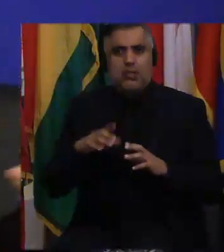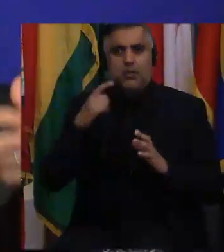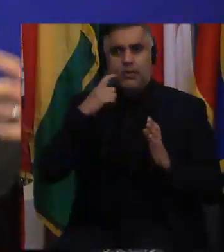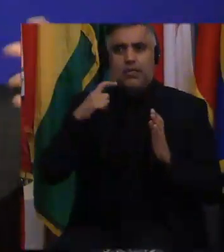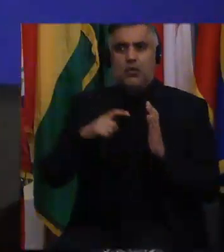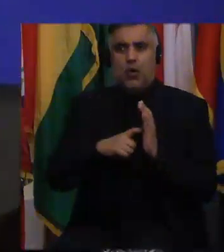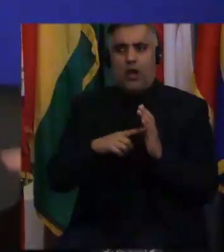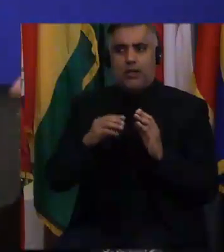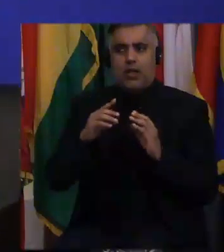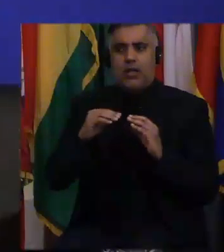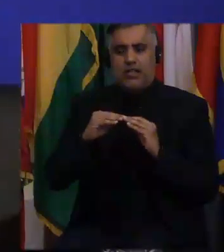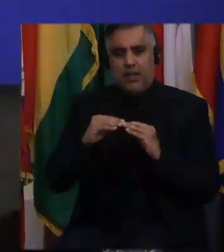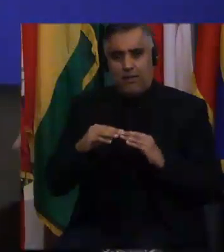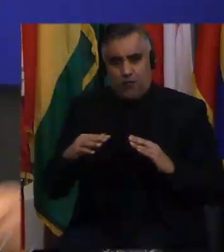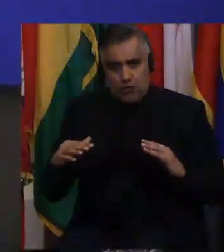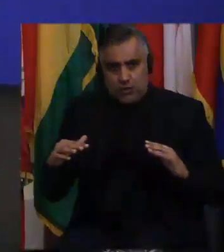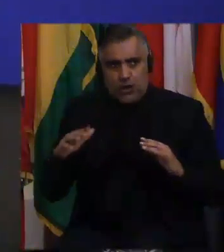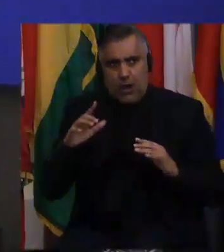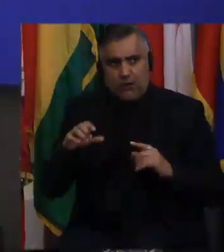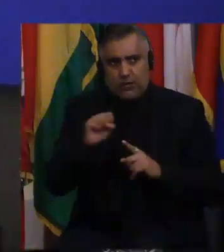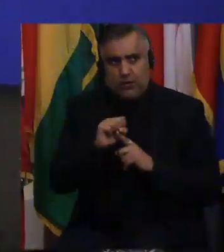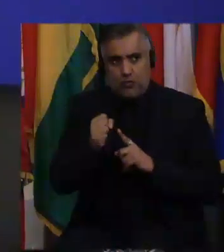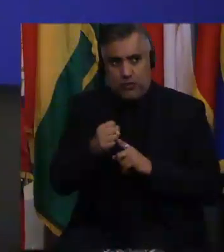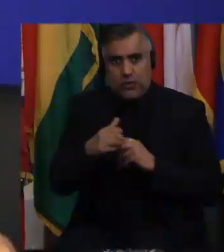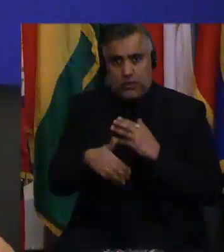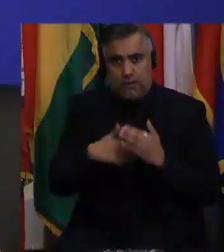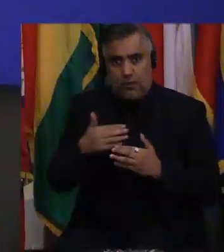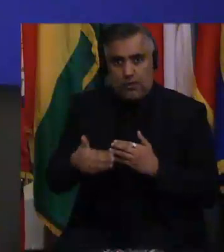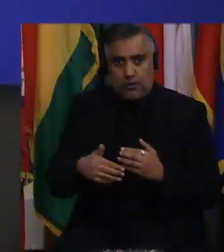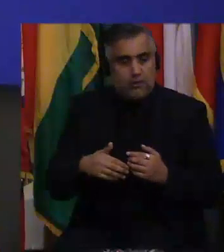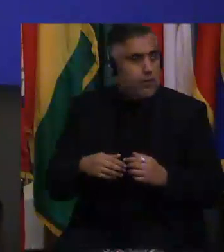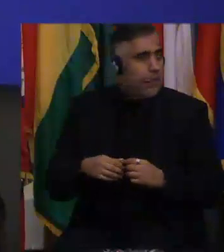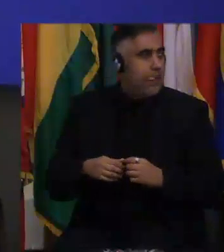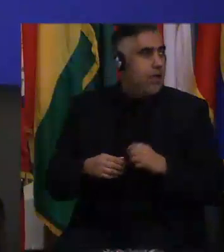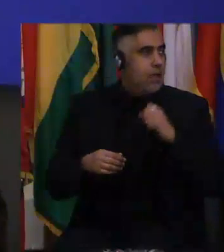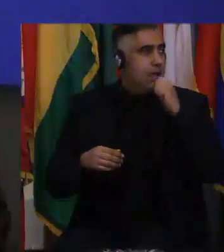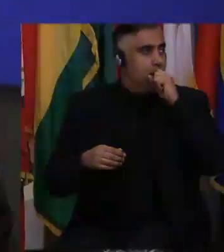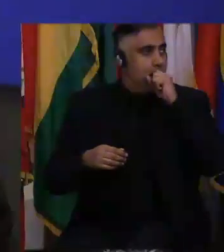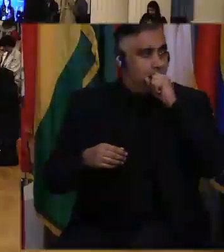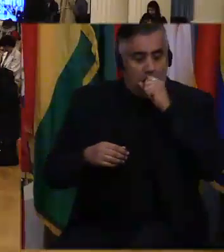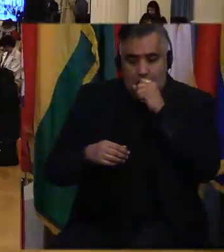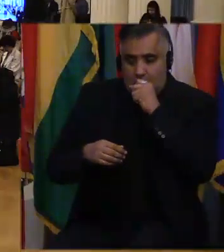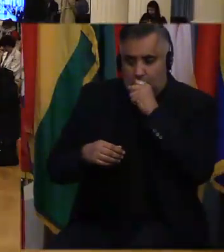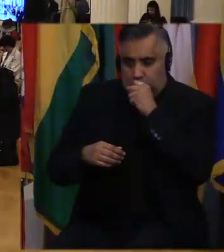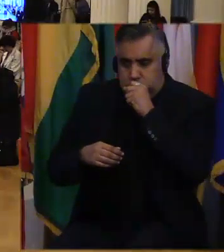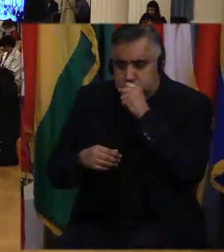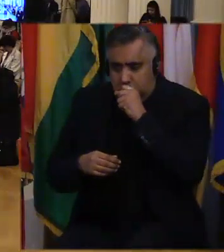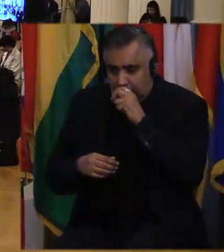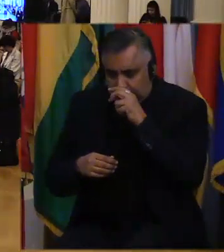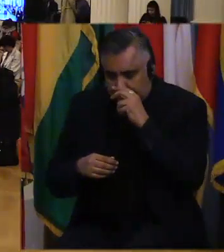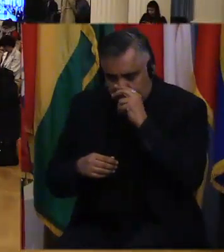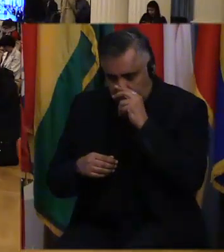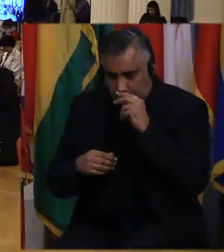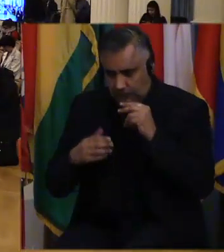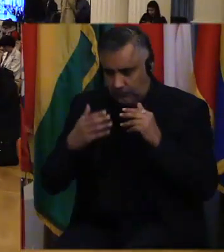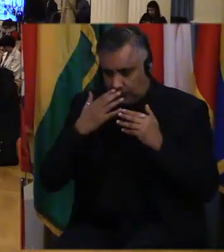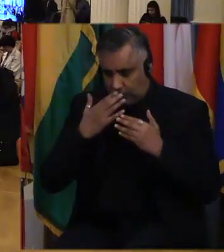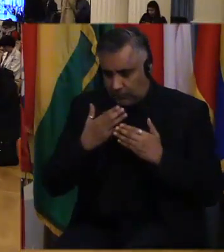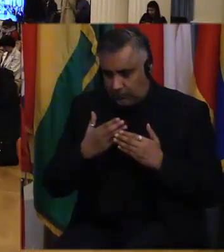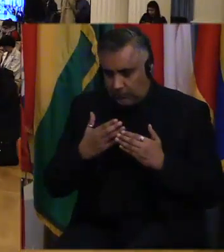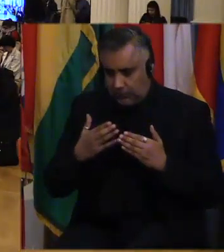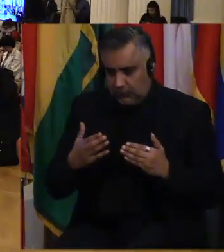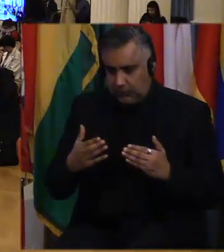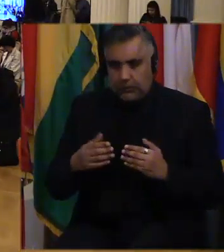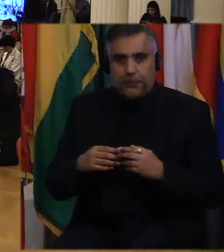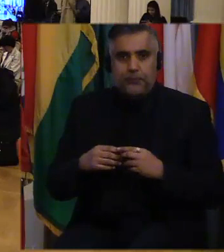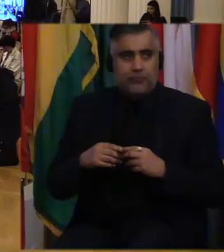the diversity within which the situation is unfolding? Feride. Thank you. Thank you very much.